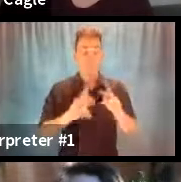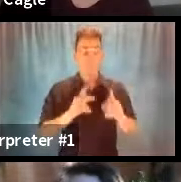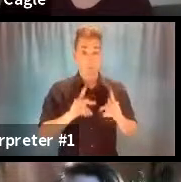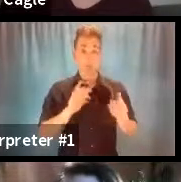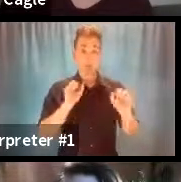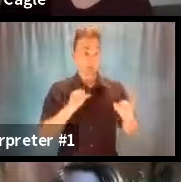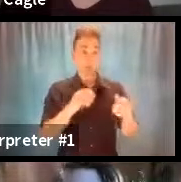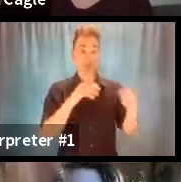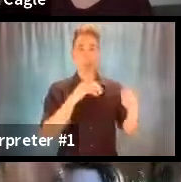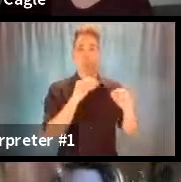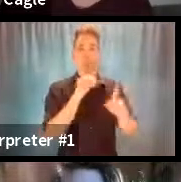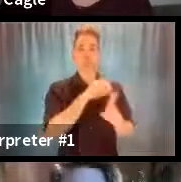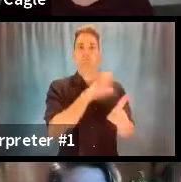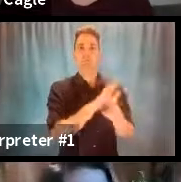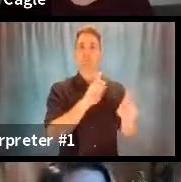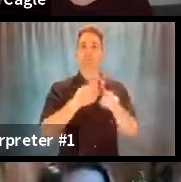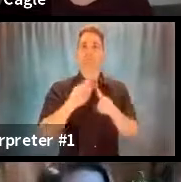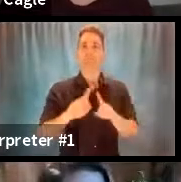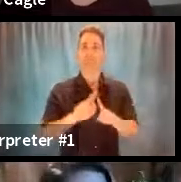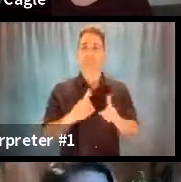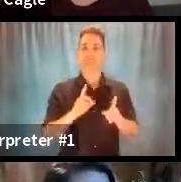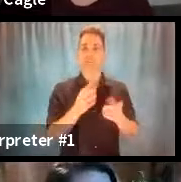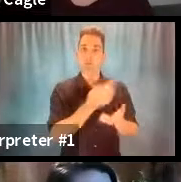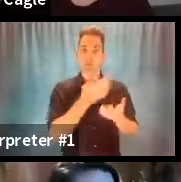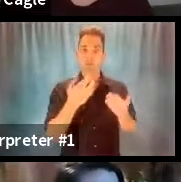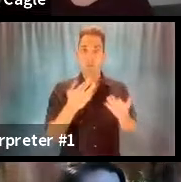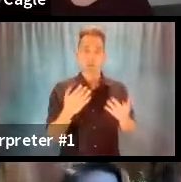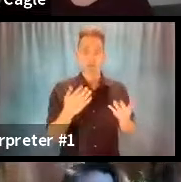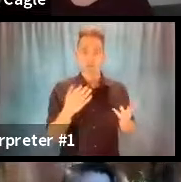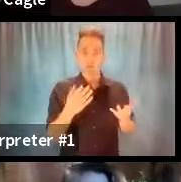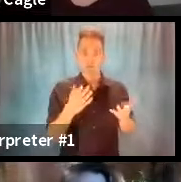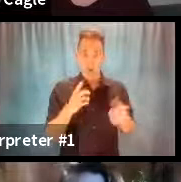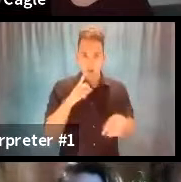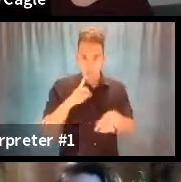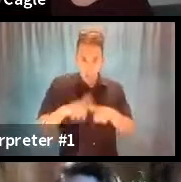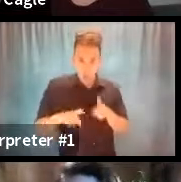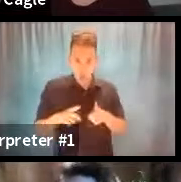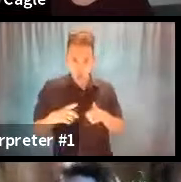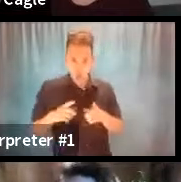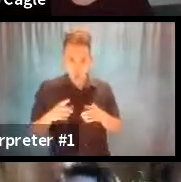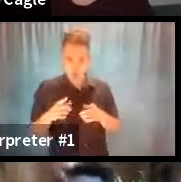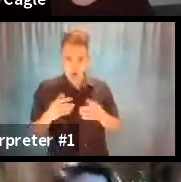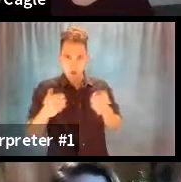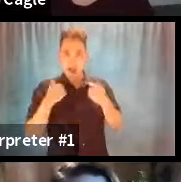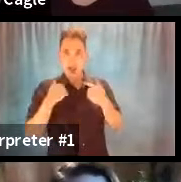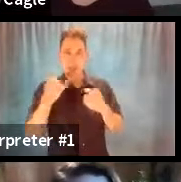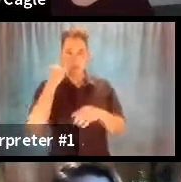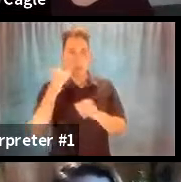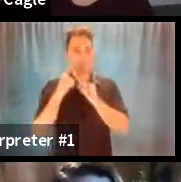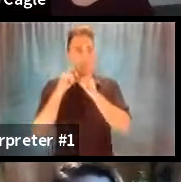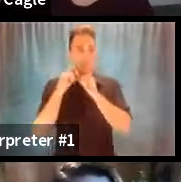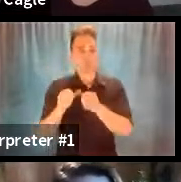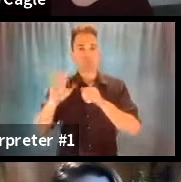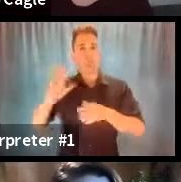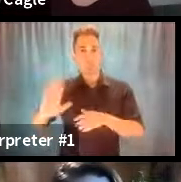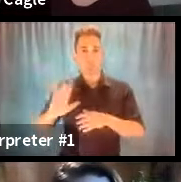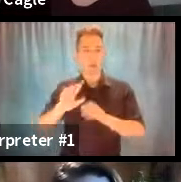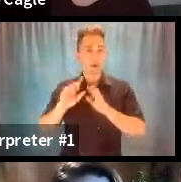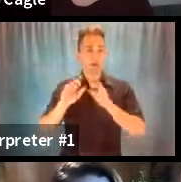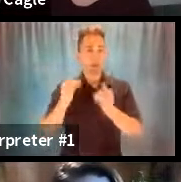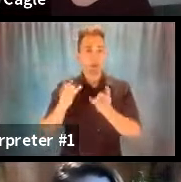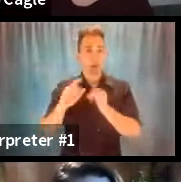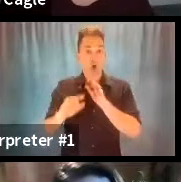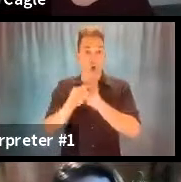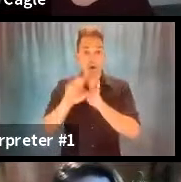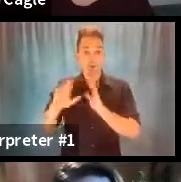never get exposed to if they continued on the same track that they are in their positions or in their grades in their public schools